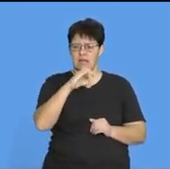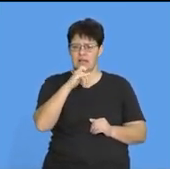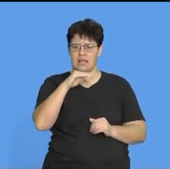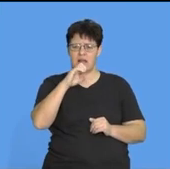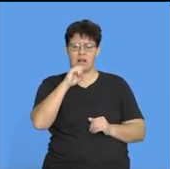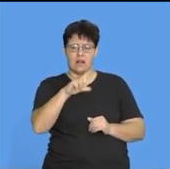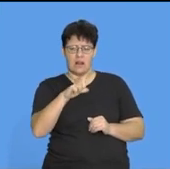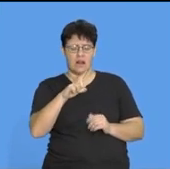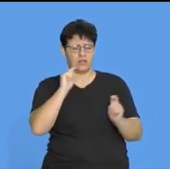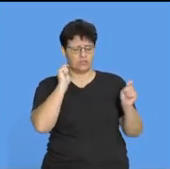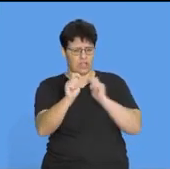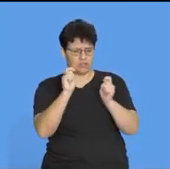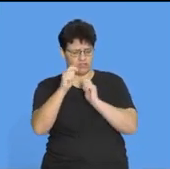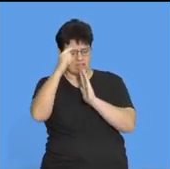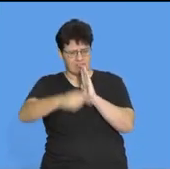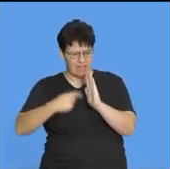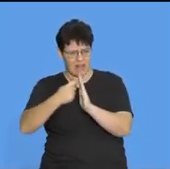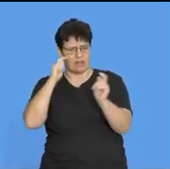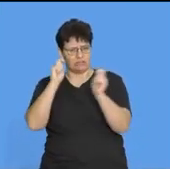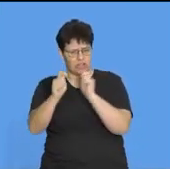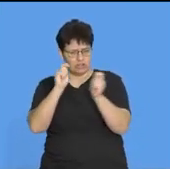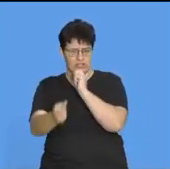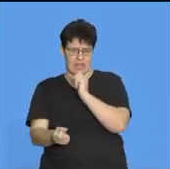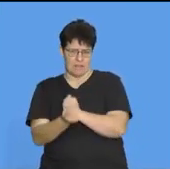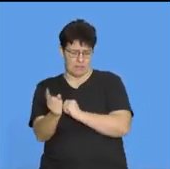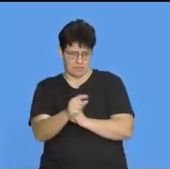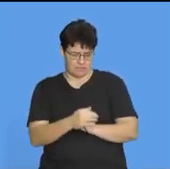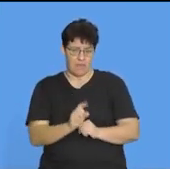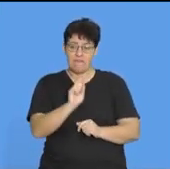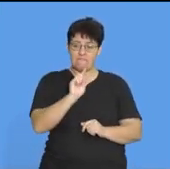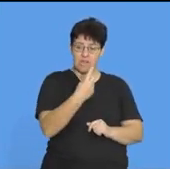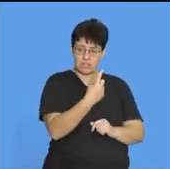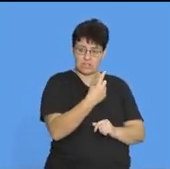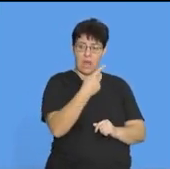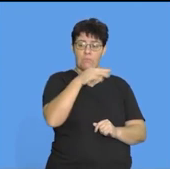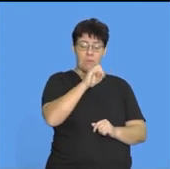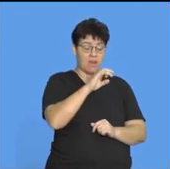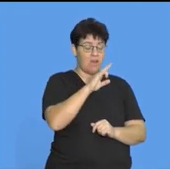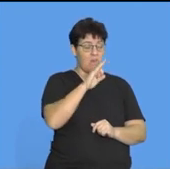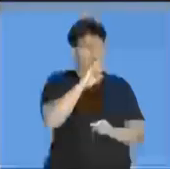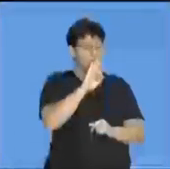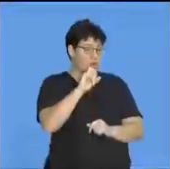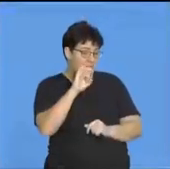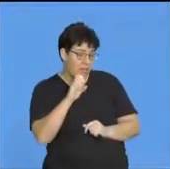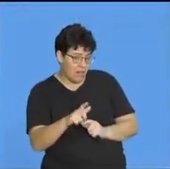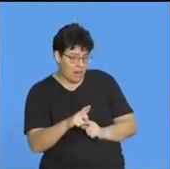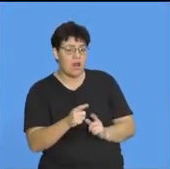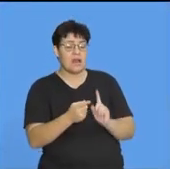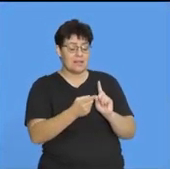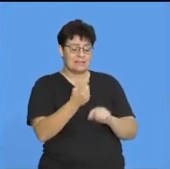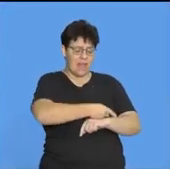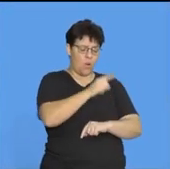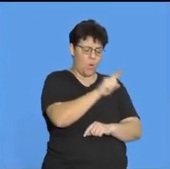Firstly, the development of the primary follicle into the mature Grafting follicle takes place between day 1 to day